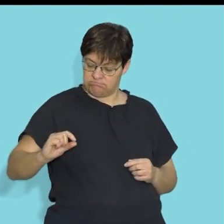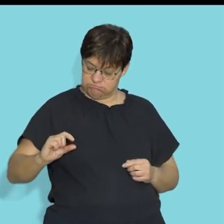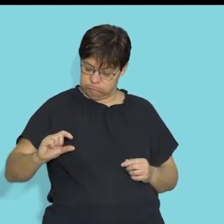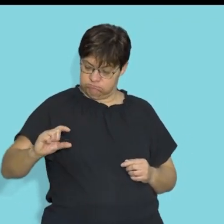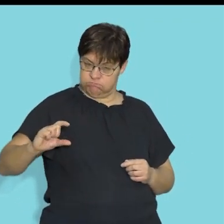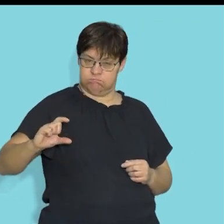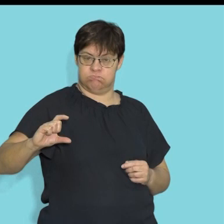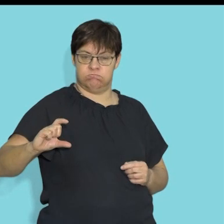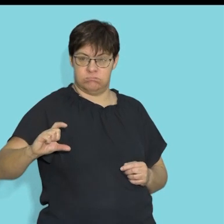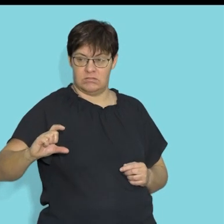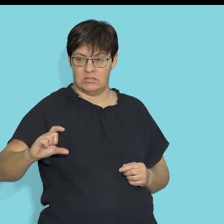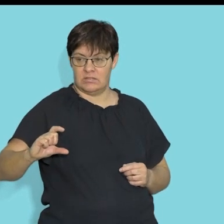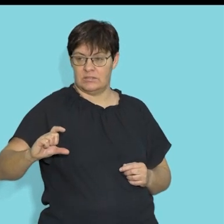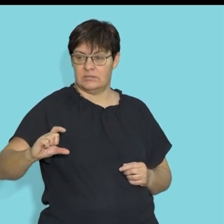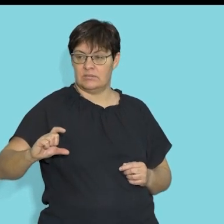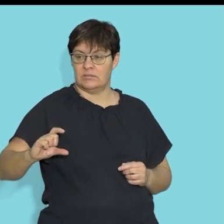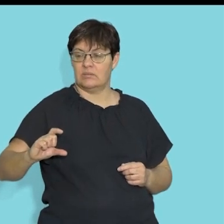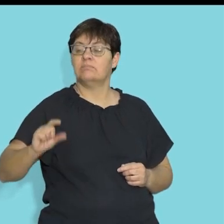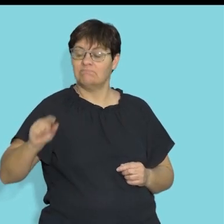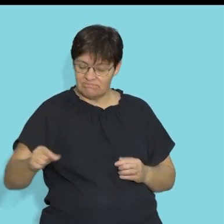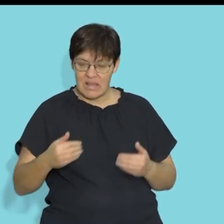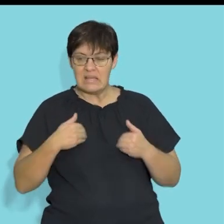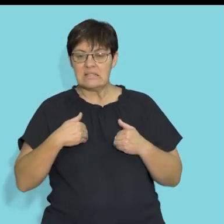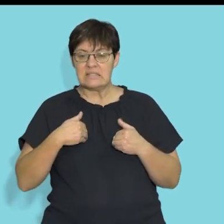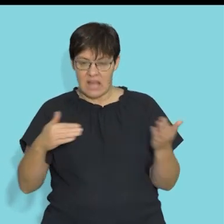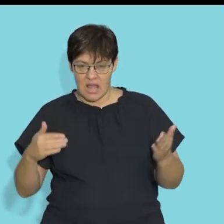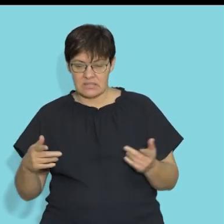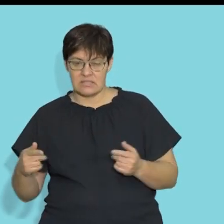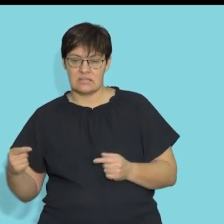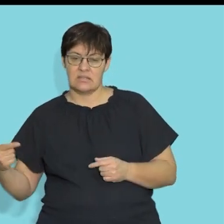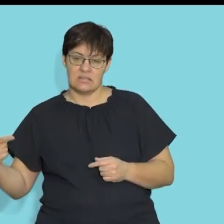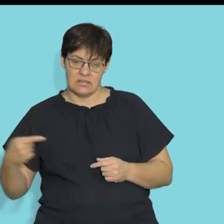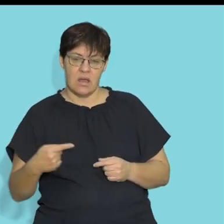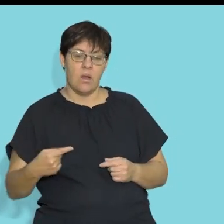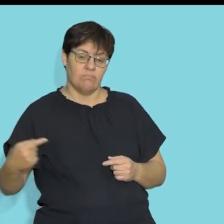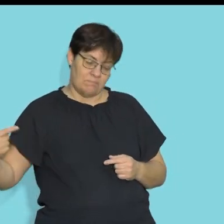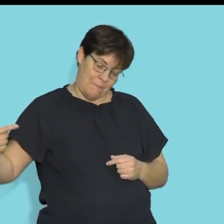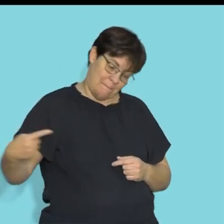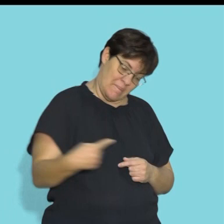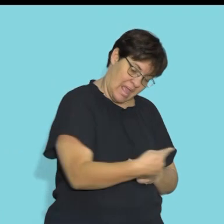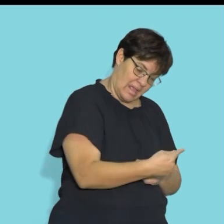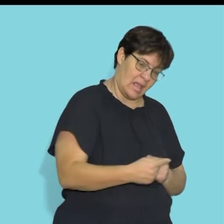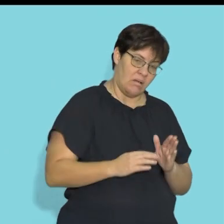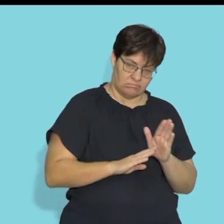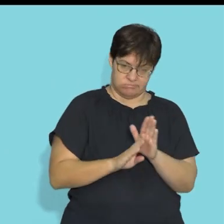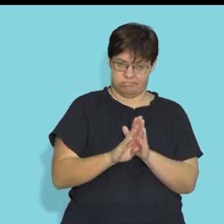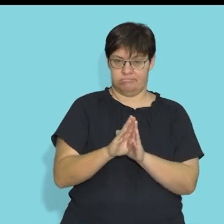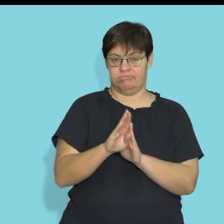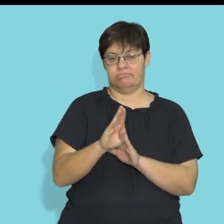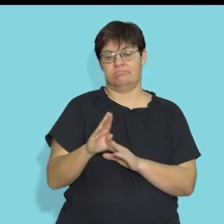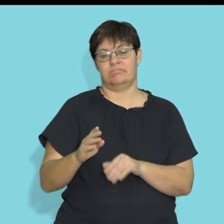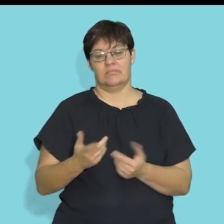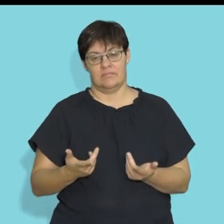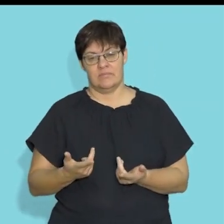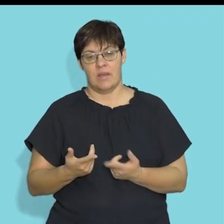the system, the reverse reaction starts to slightly increase. And this slight